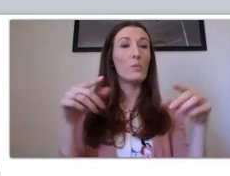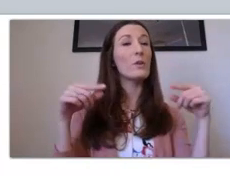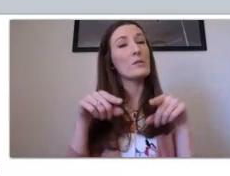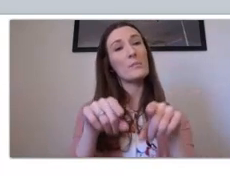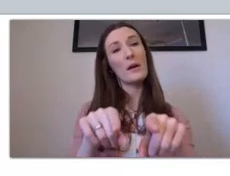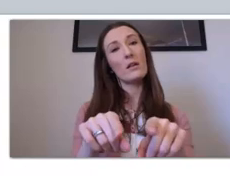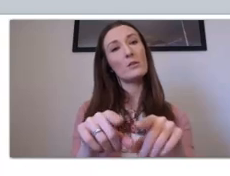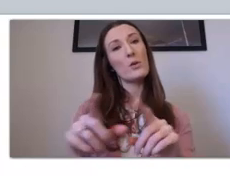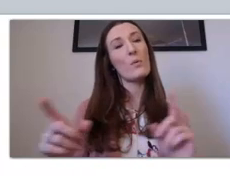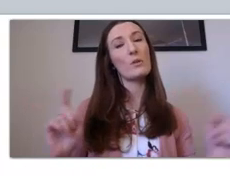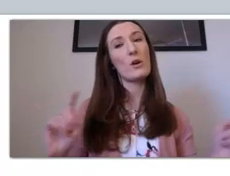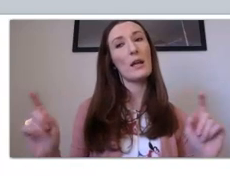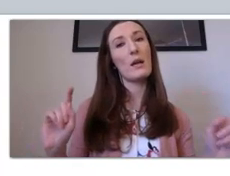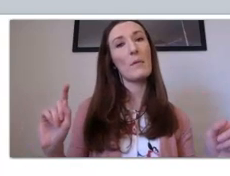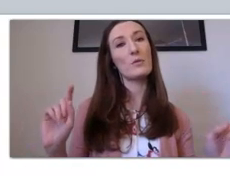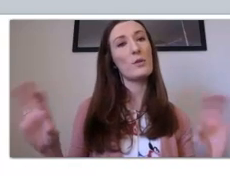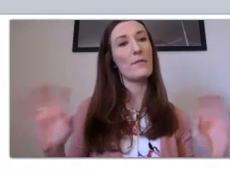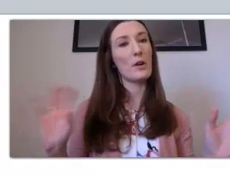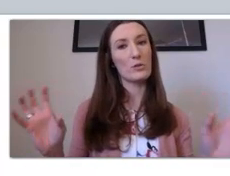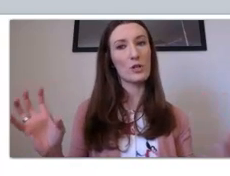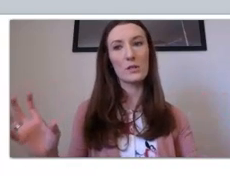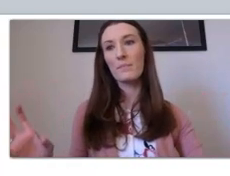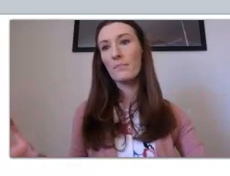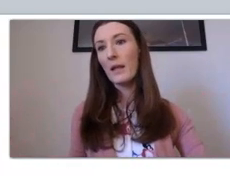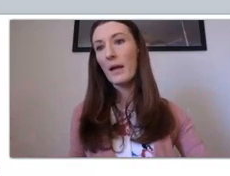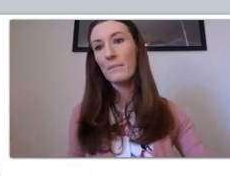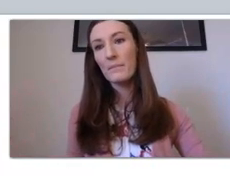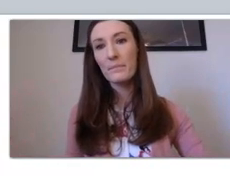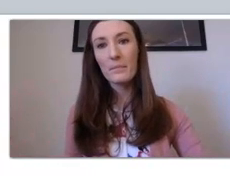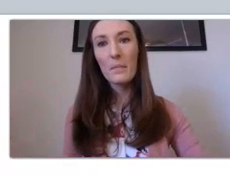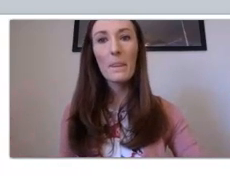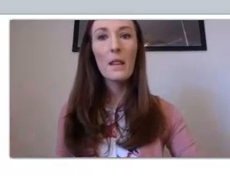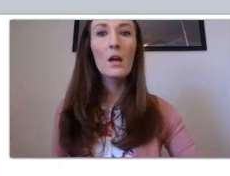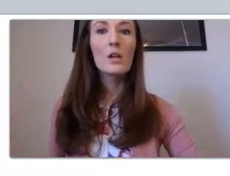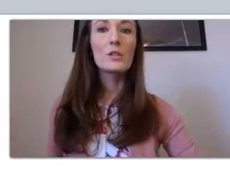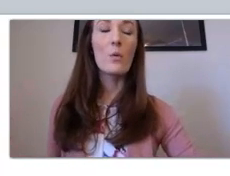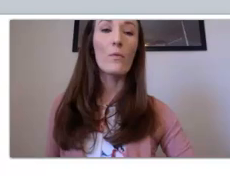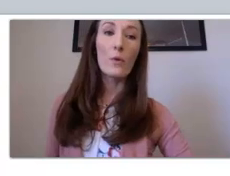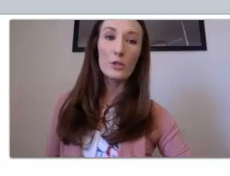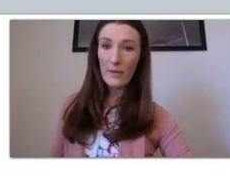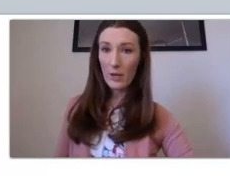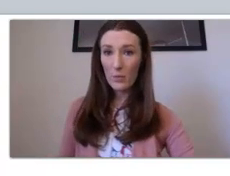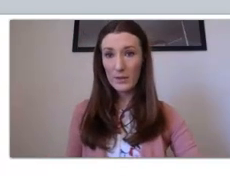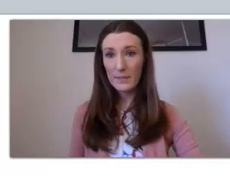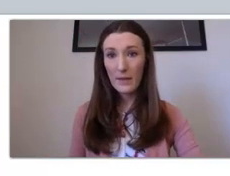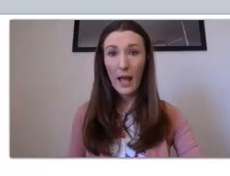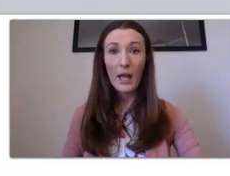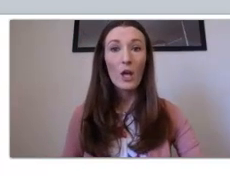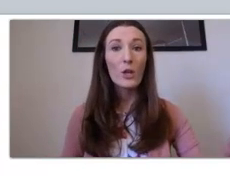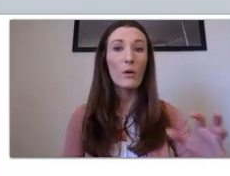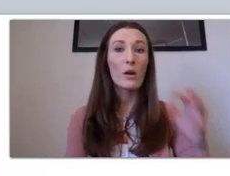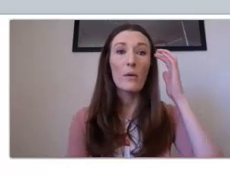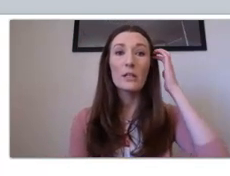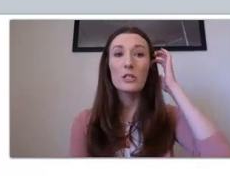parallel to. We'll use parallel to when we're talking about 2 different cultures. Okay? So for driving rules,